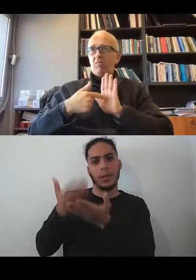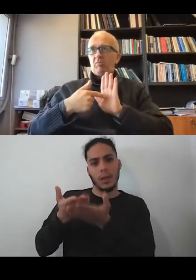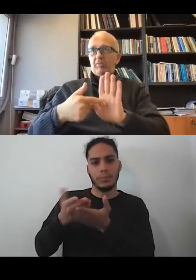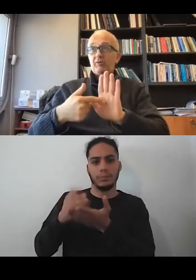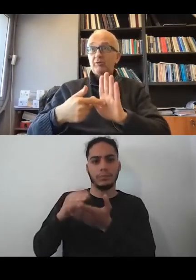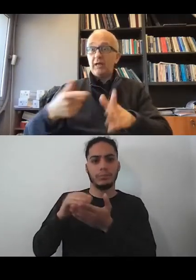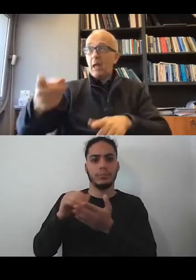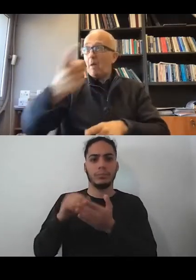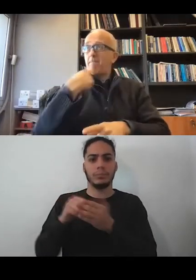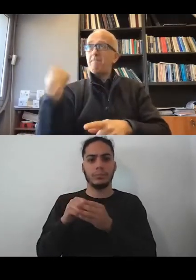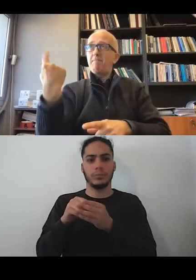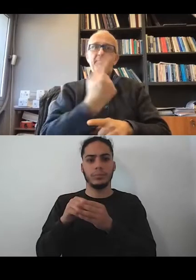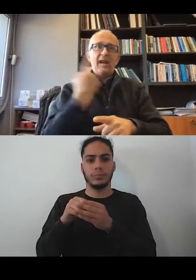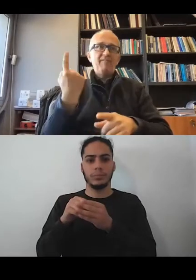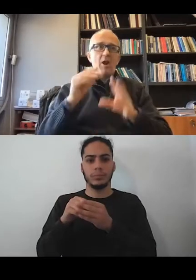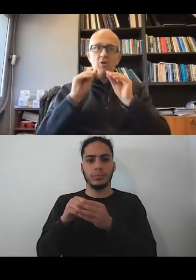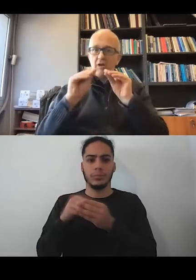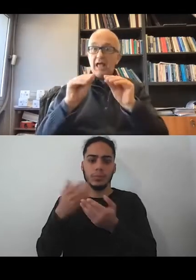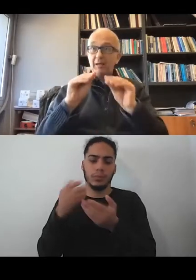student,